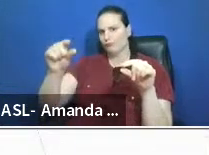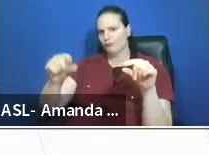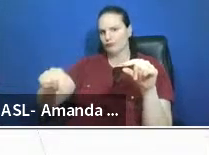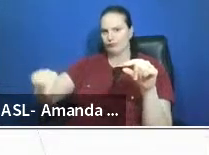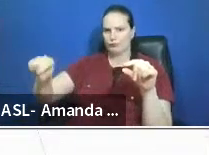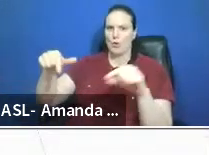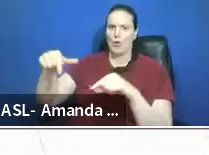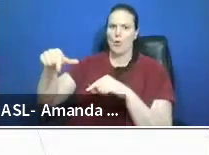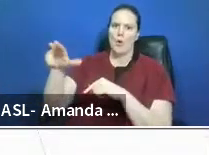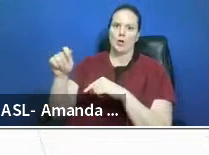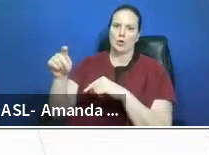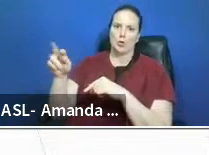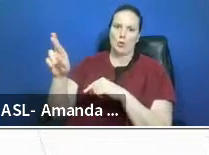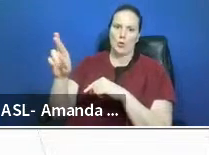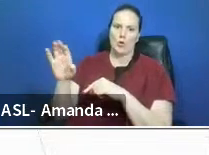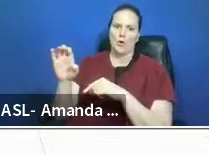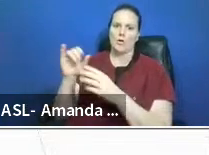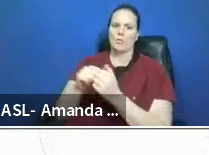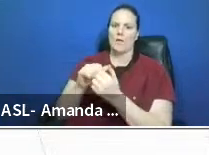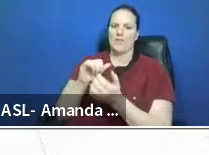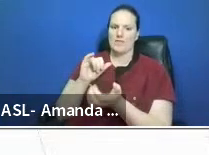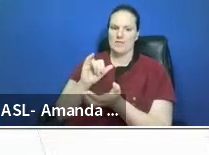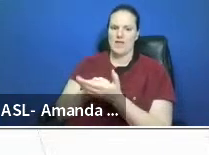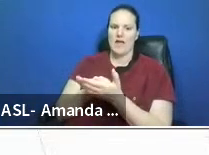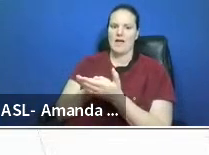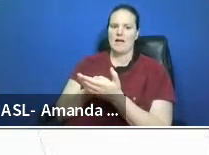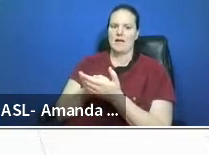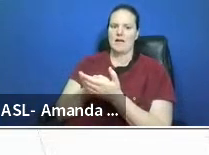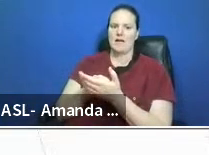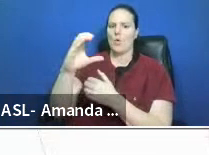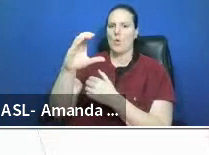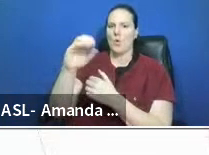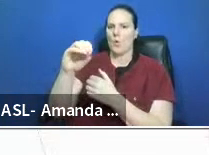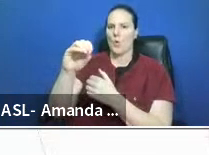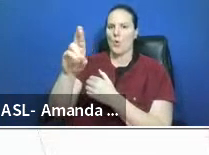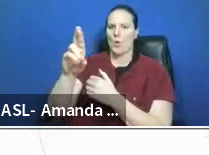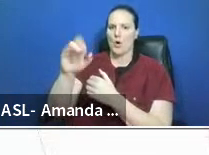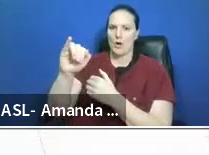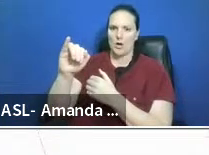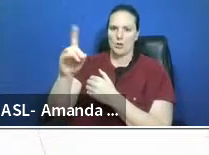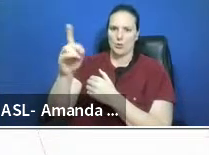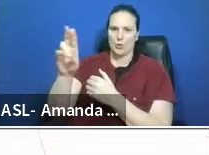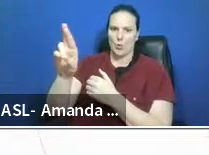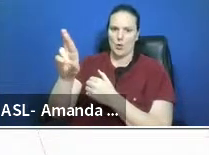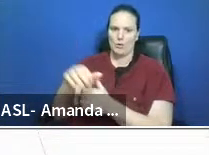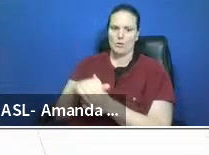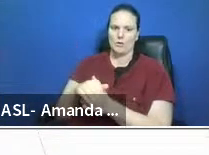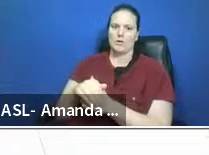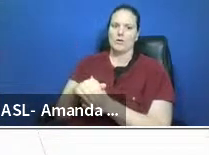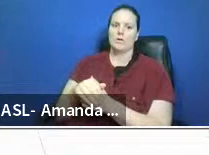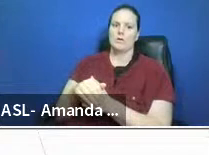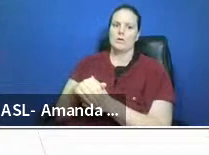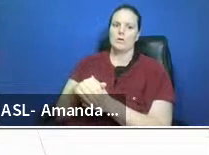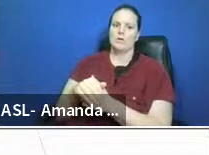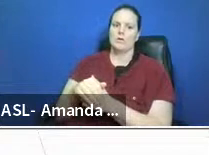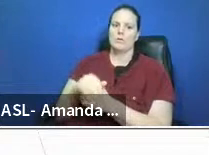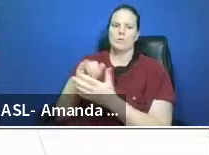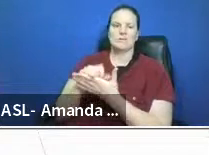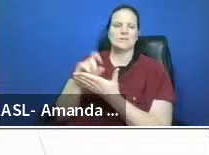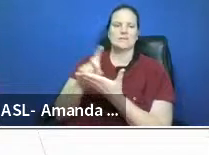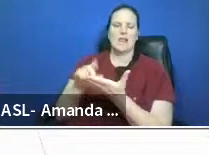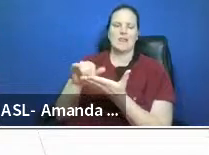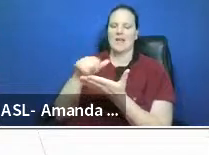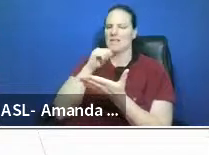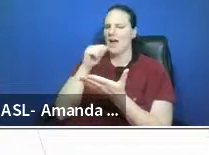those known elements through the program area. So as we design these, we don't have a hard